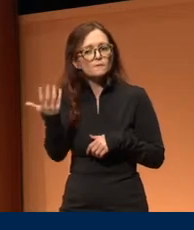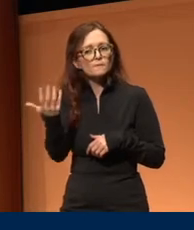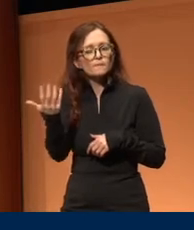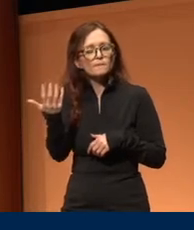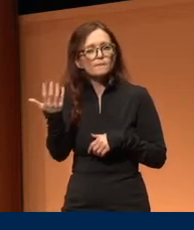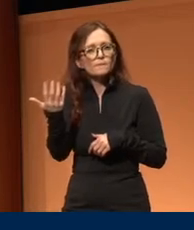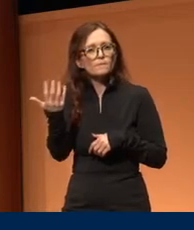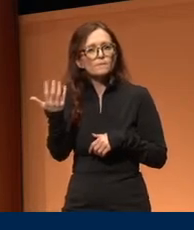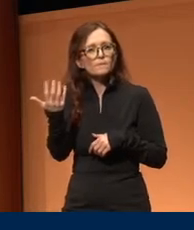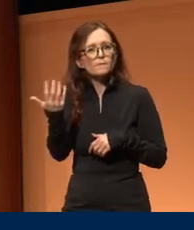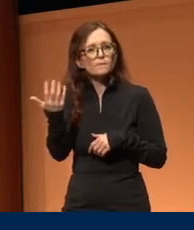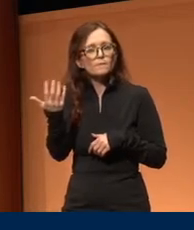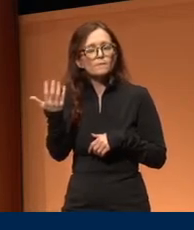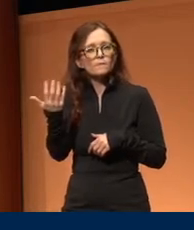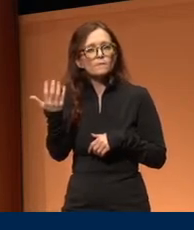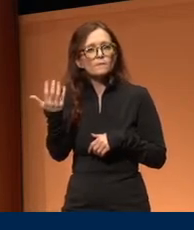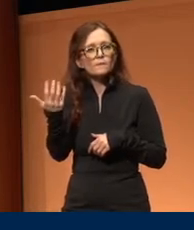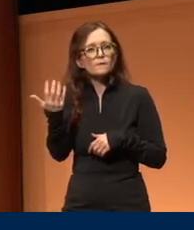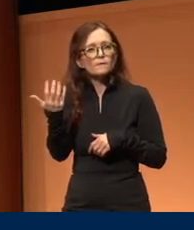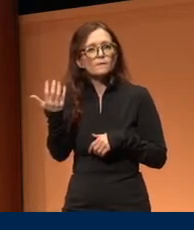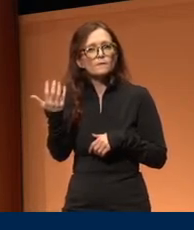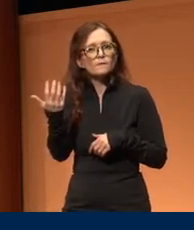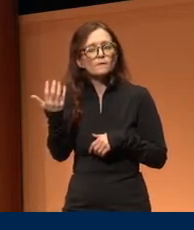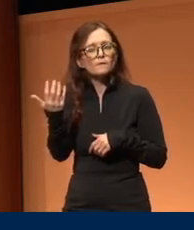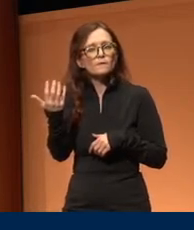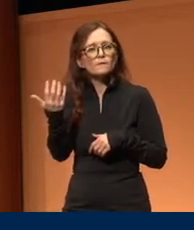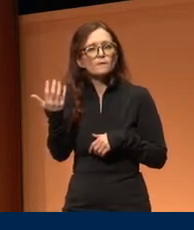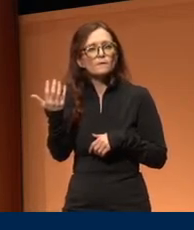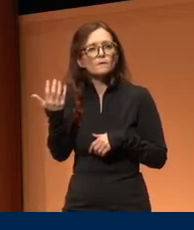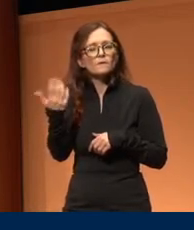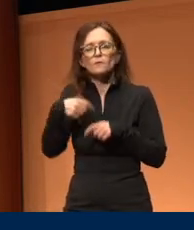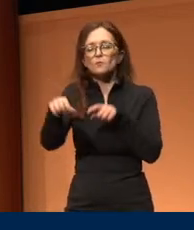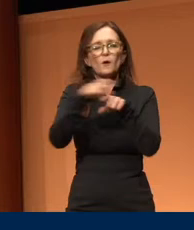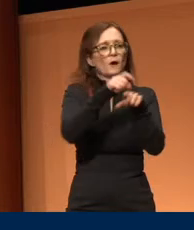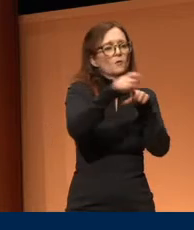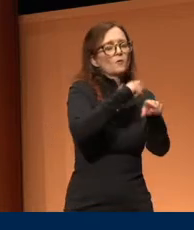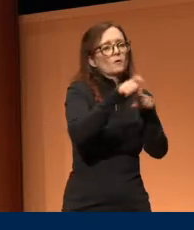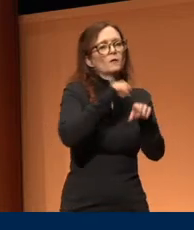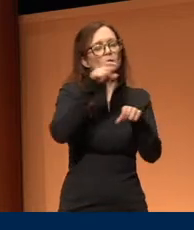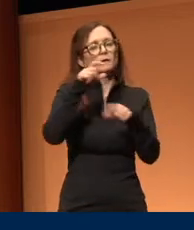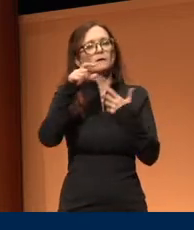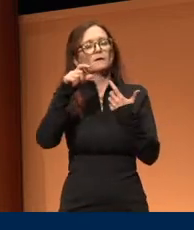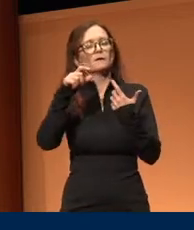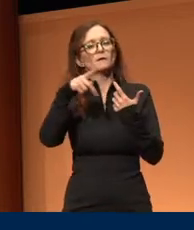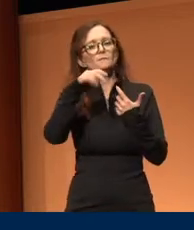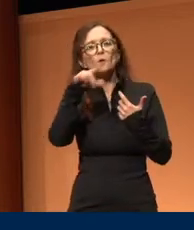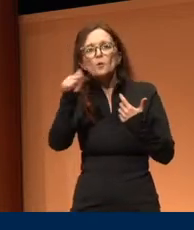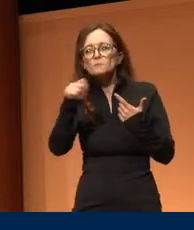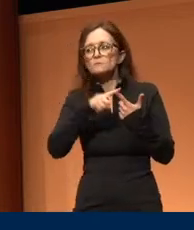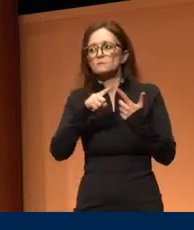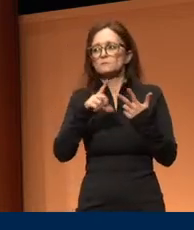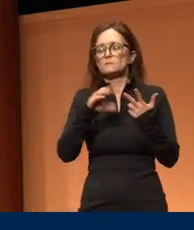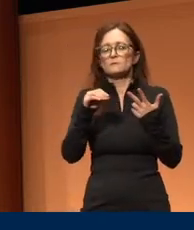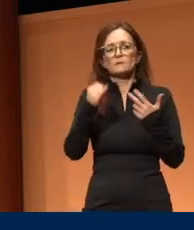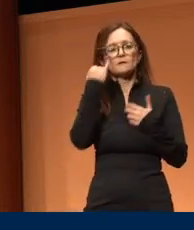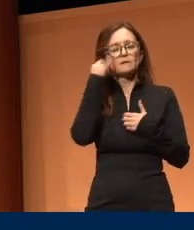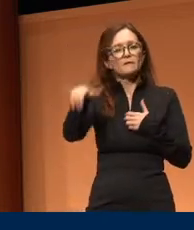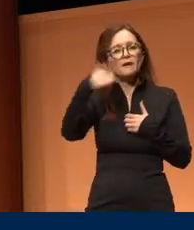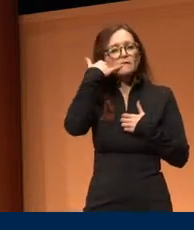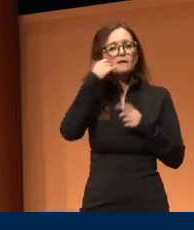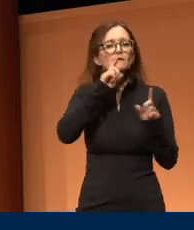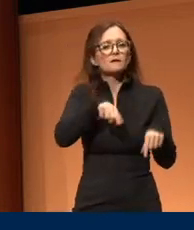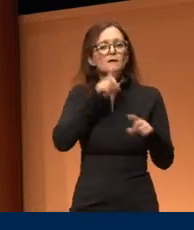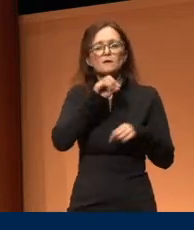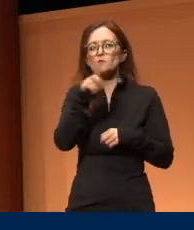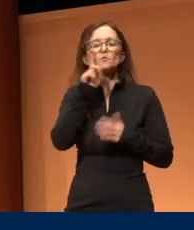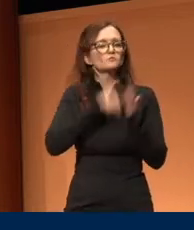the polling institute calls random phone numbers, generates random phone numbers, and then calls them. If you pick up the phone, nobody's